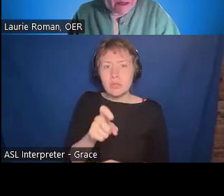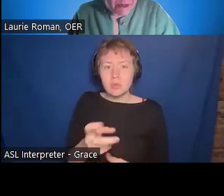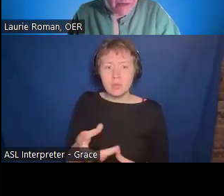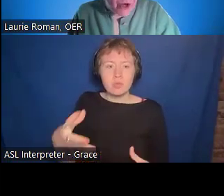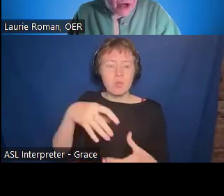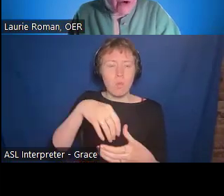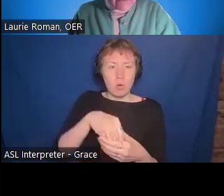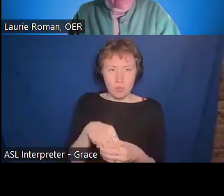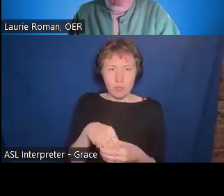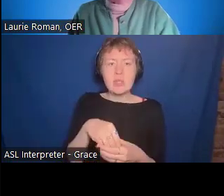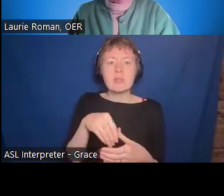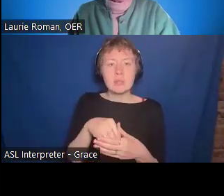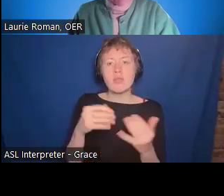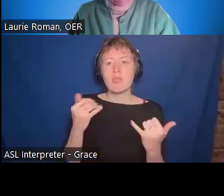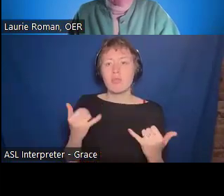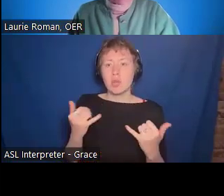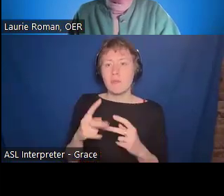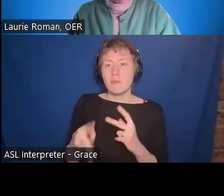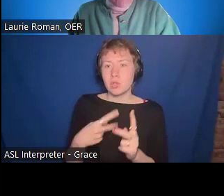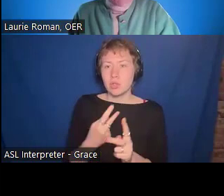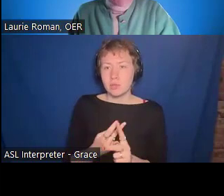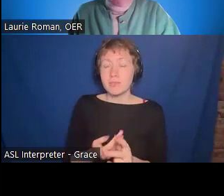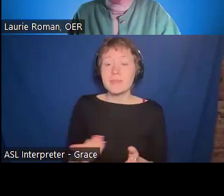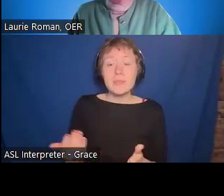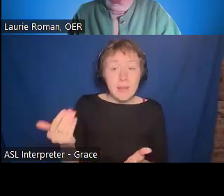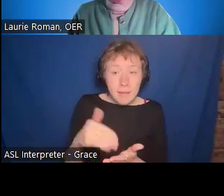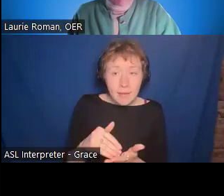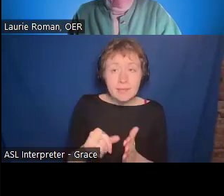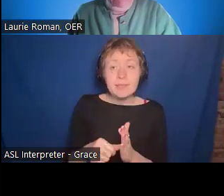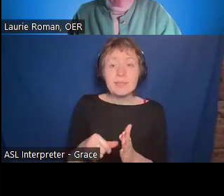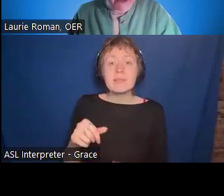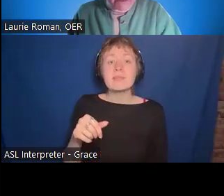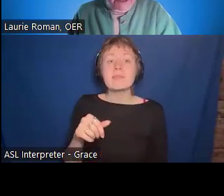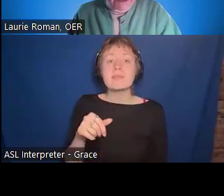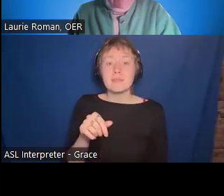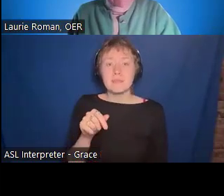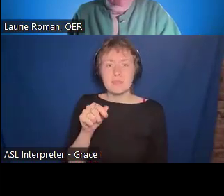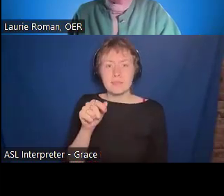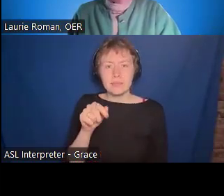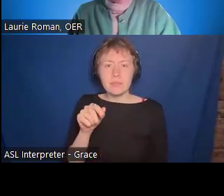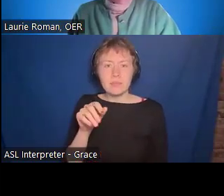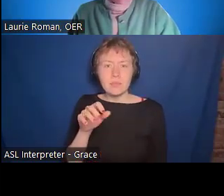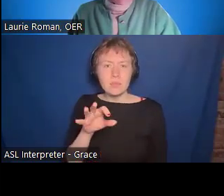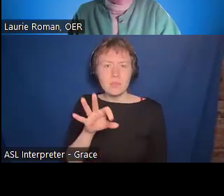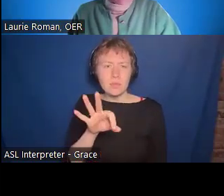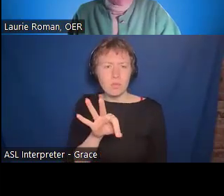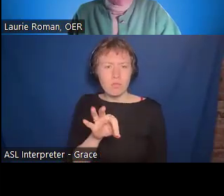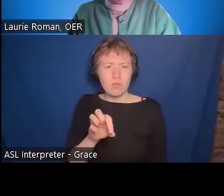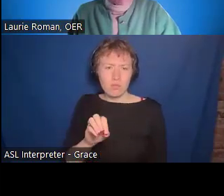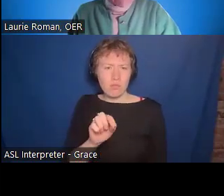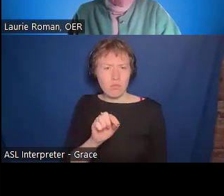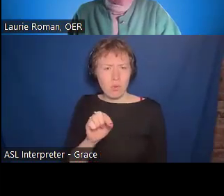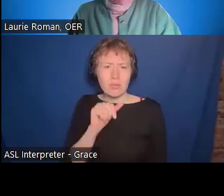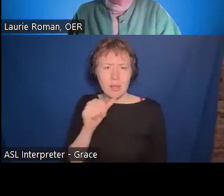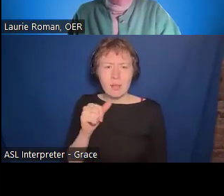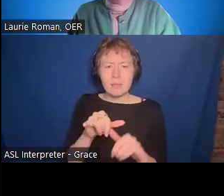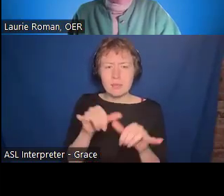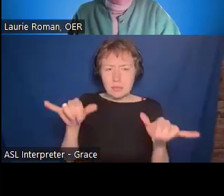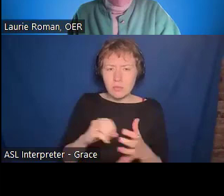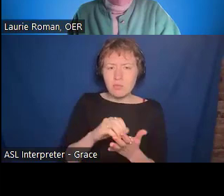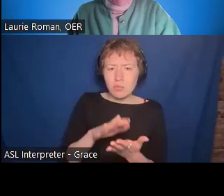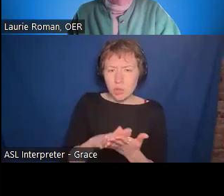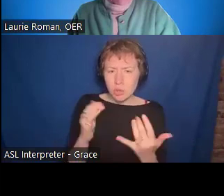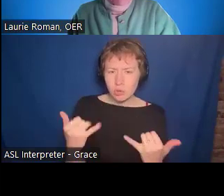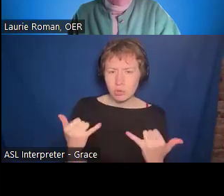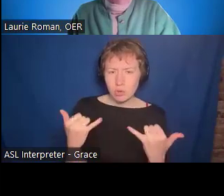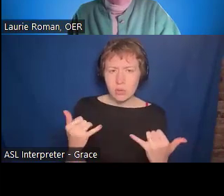the current version. Because again, foam is not the system of record currently. And so you will need to go in and make those changes